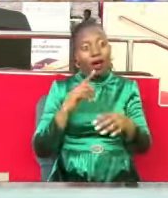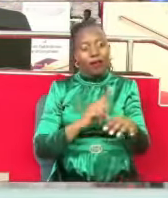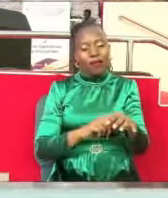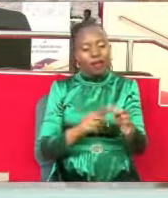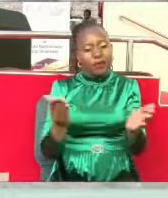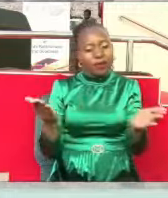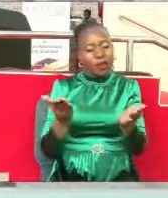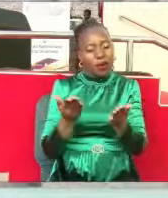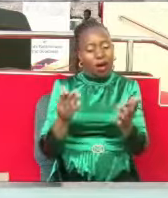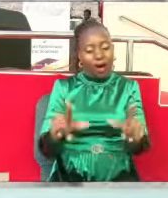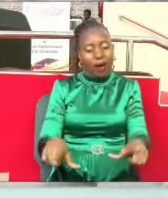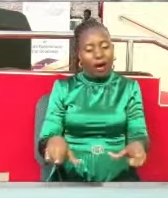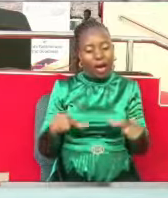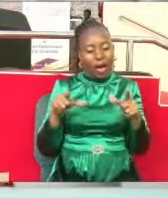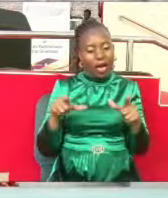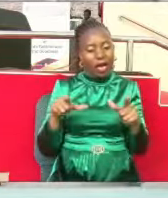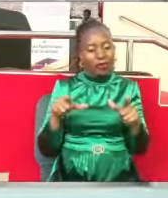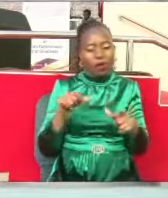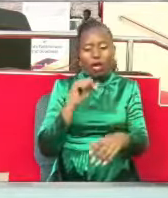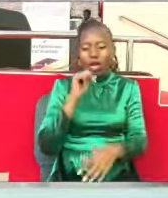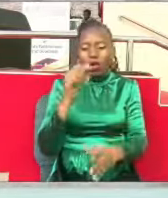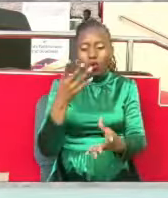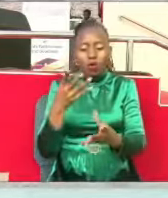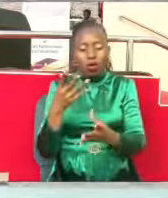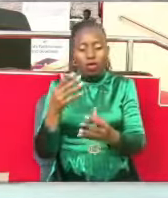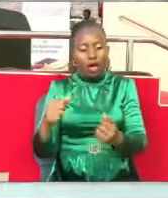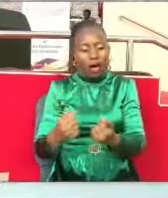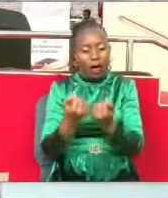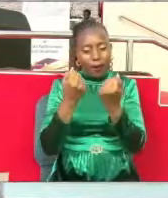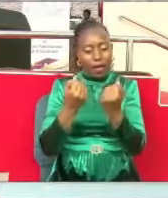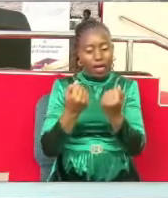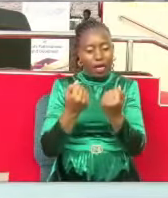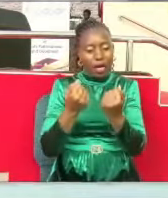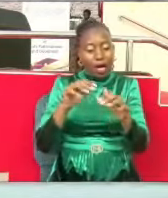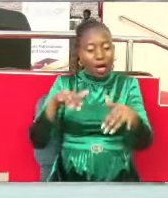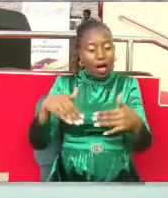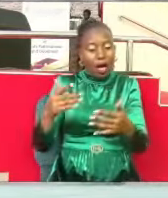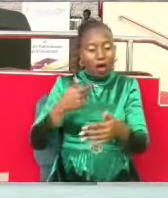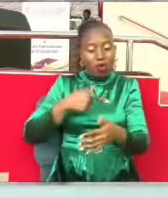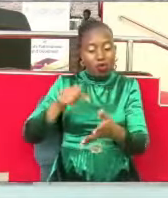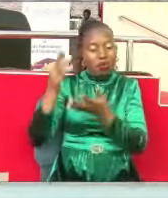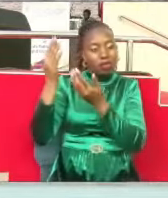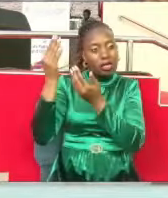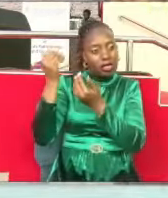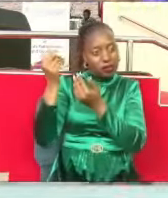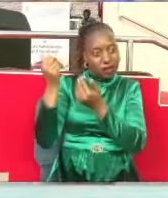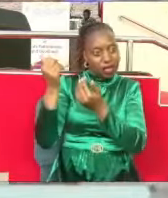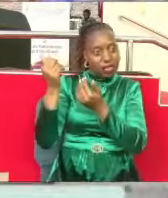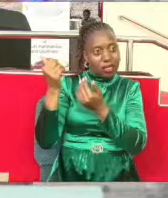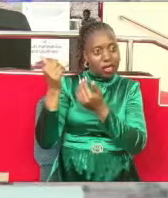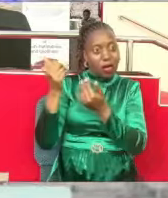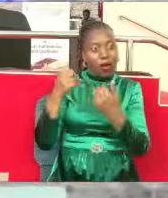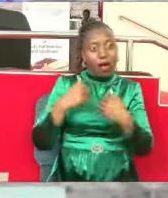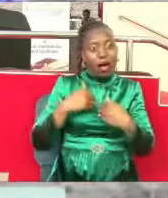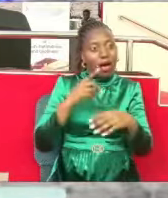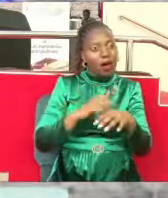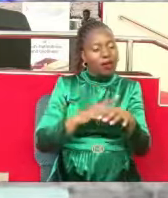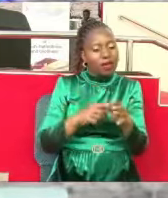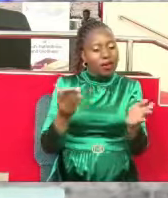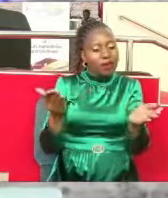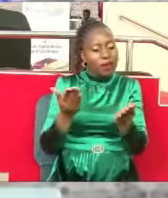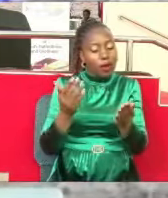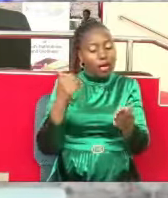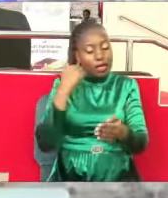lives will not go the way we want it to go. Kuna wakati maisha yetu hayataenda jinsi tunavyotaka. There are times when sicknesses